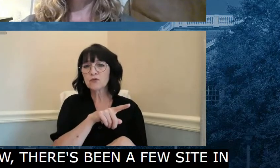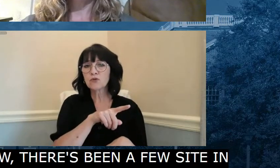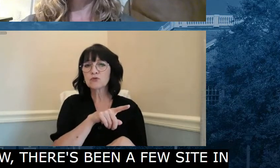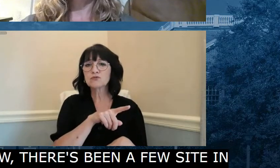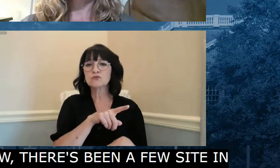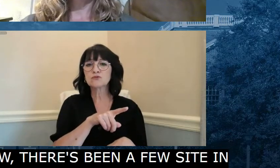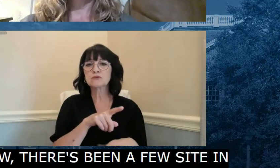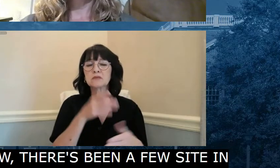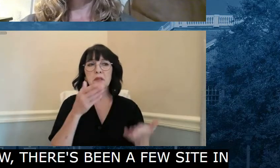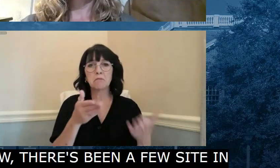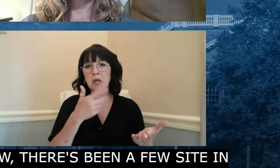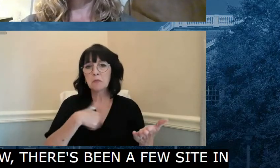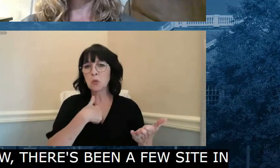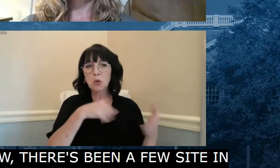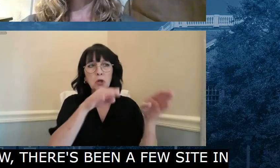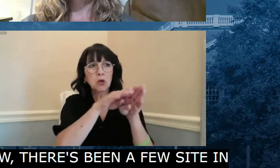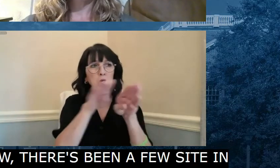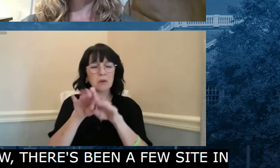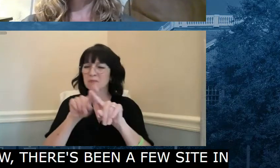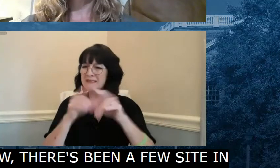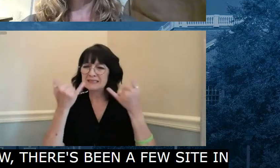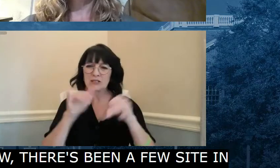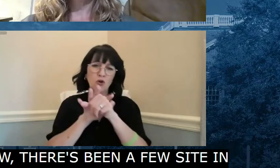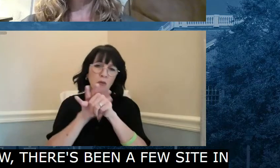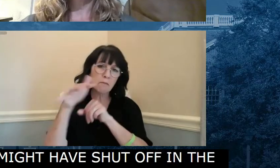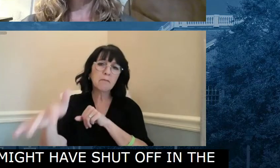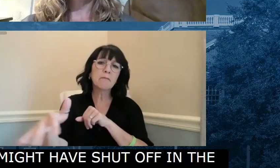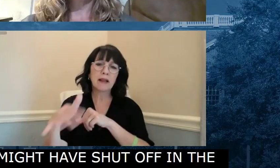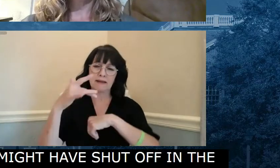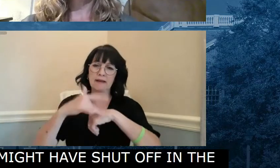off in the past, but still plenty of options out there. So go to